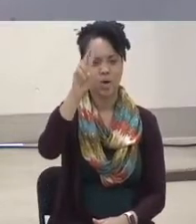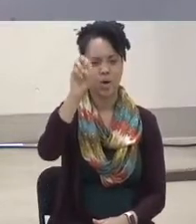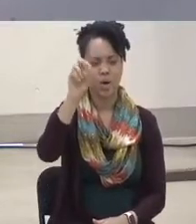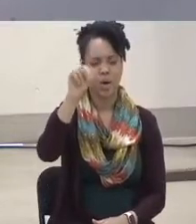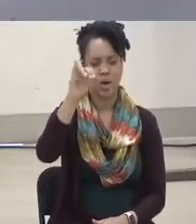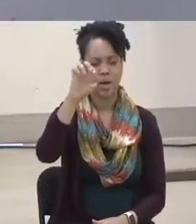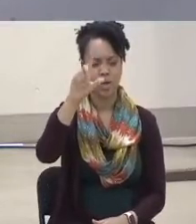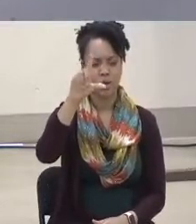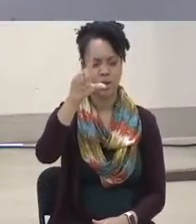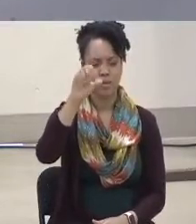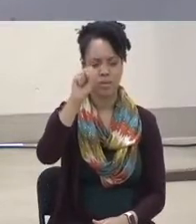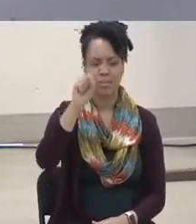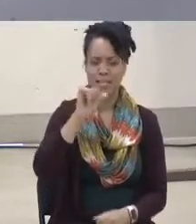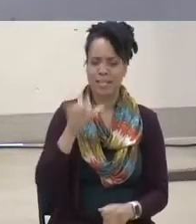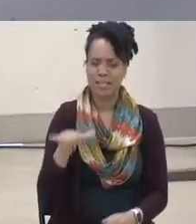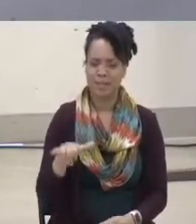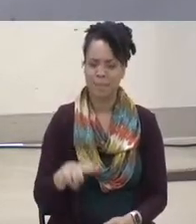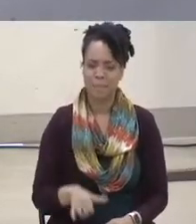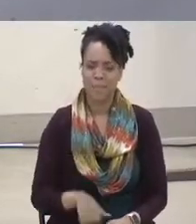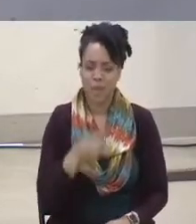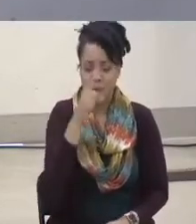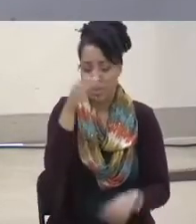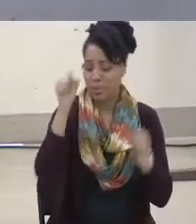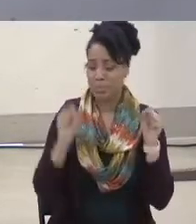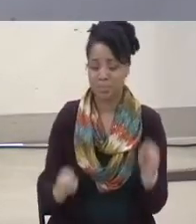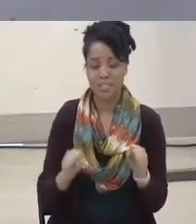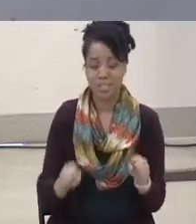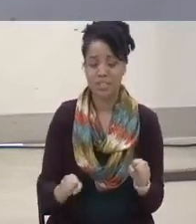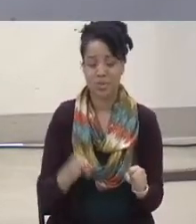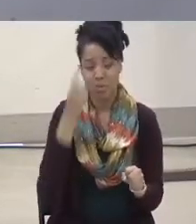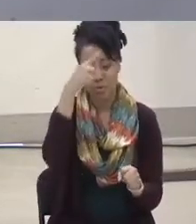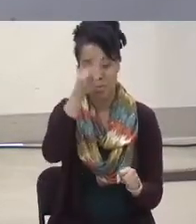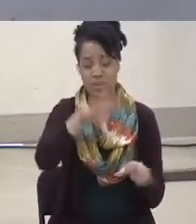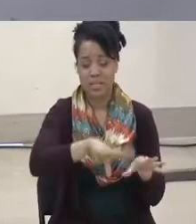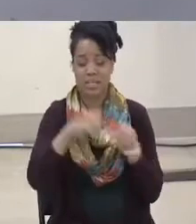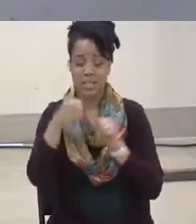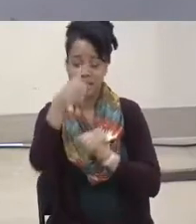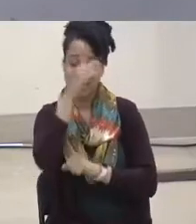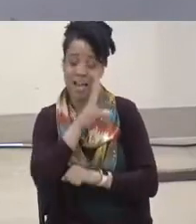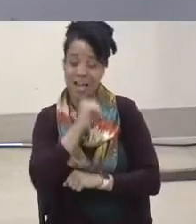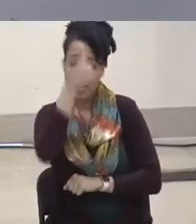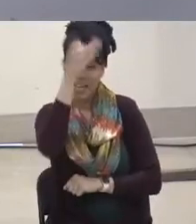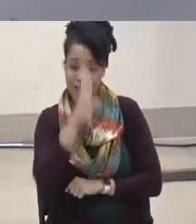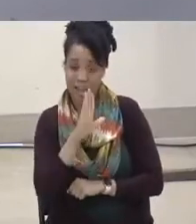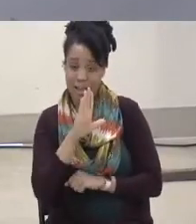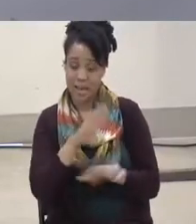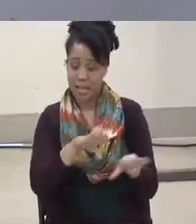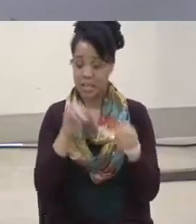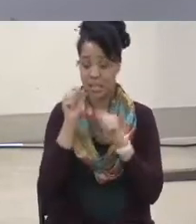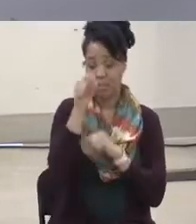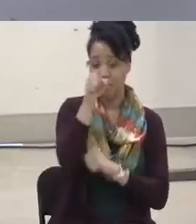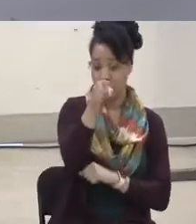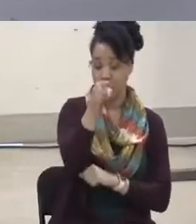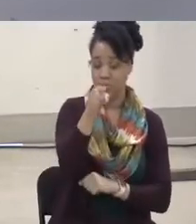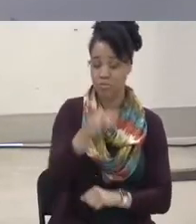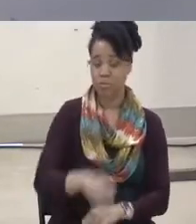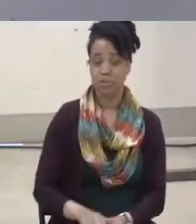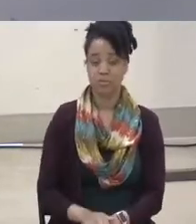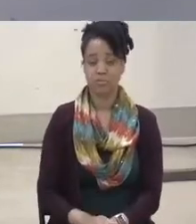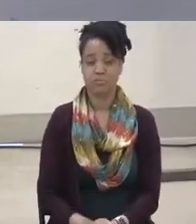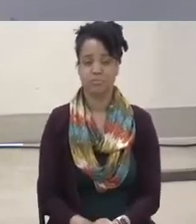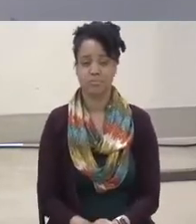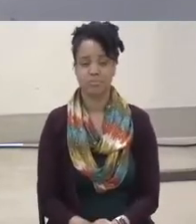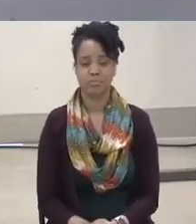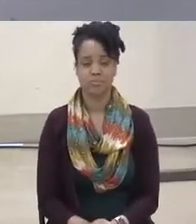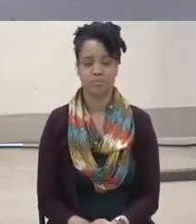the potential for you to leave God and God to leave you. Porque Salomón reconoce que hay un potencial de que